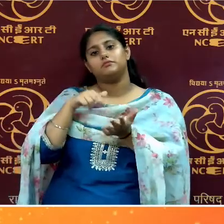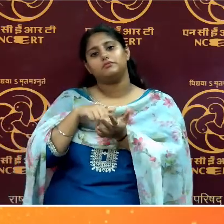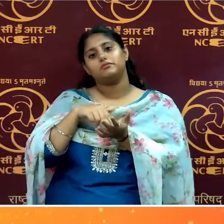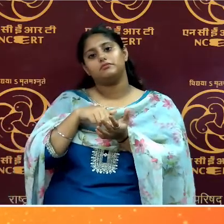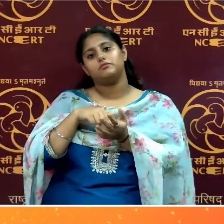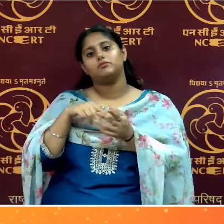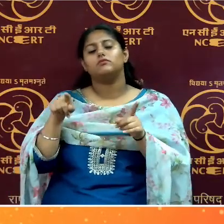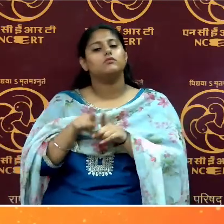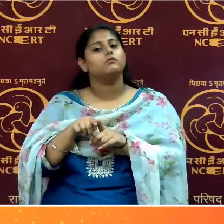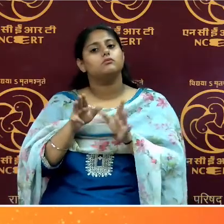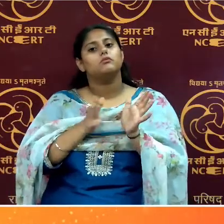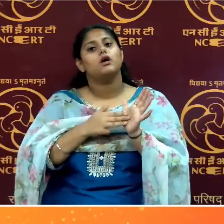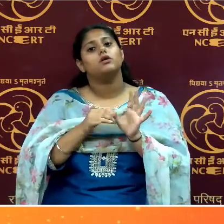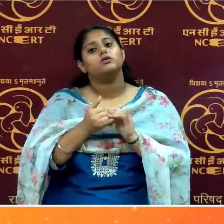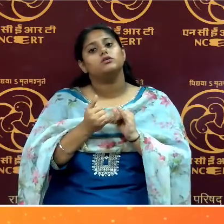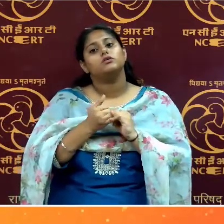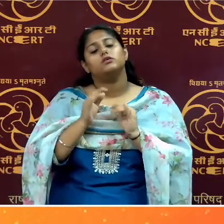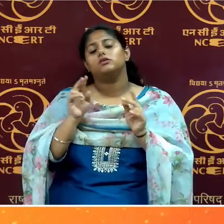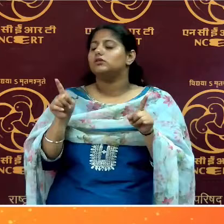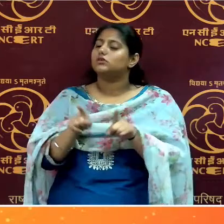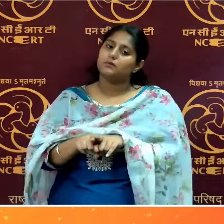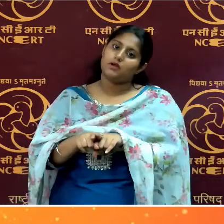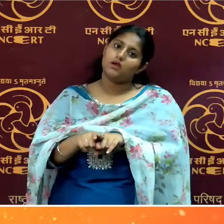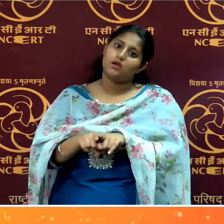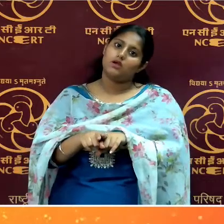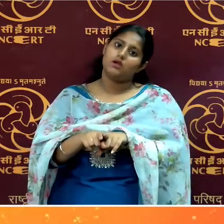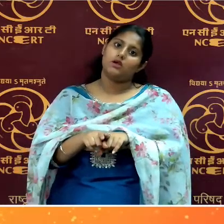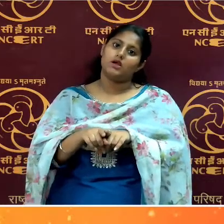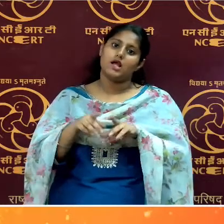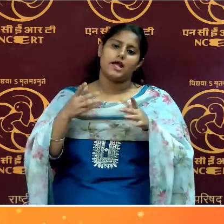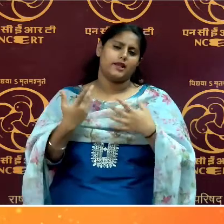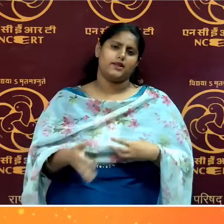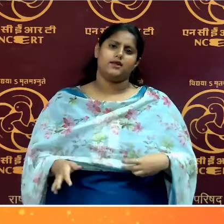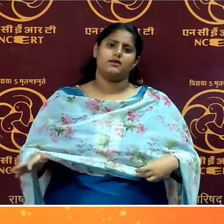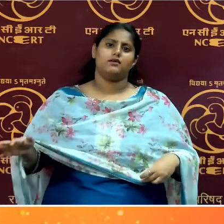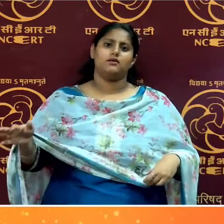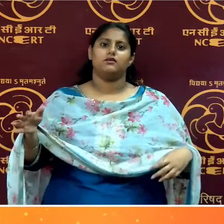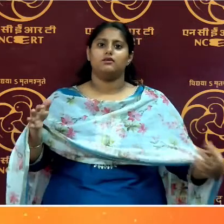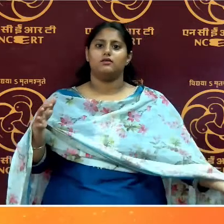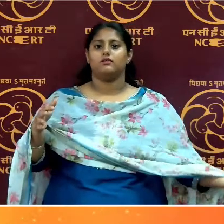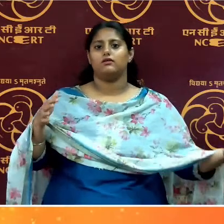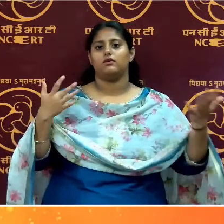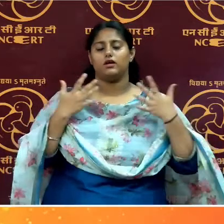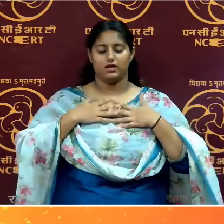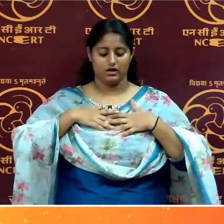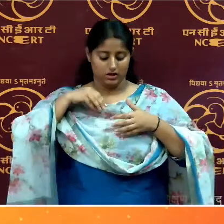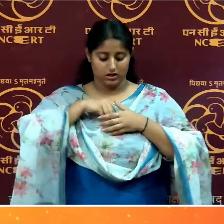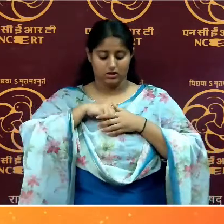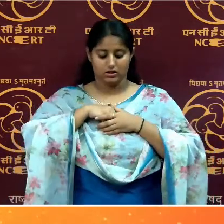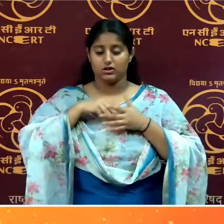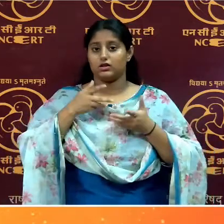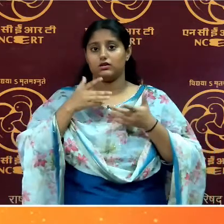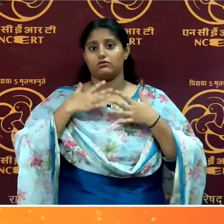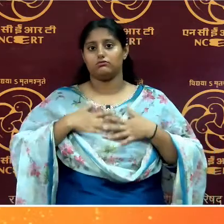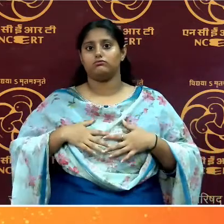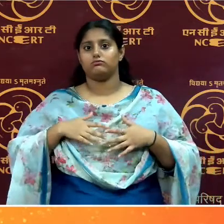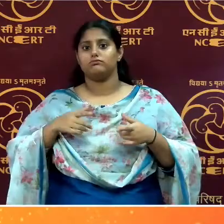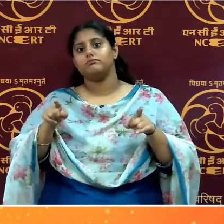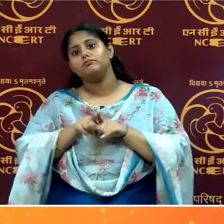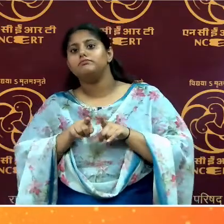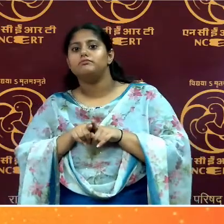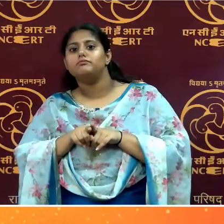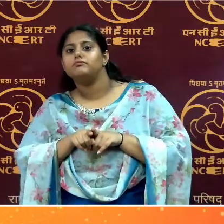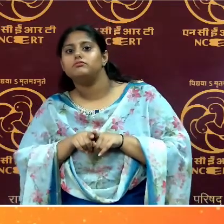the same. Okay. Right? Whatever is the amount of matter inside the body, that will remain the same. Okay. But